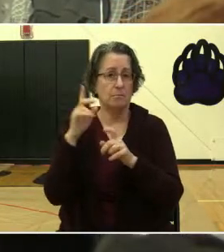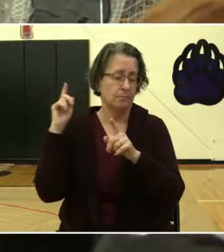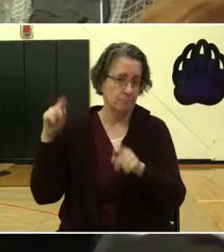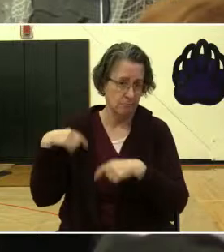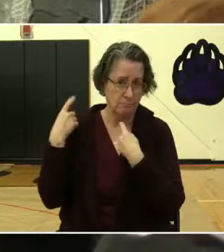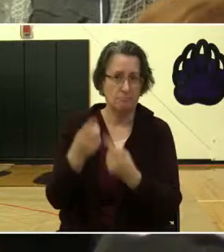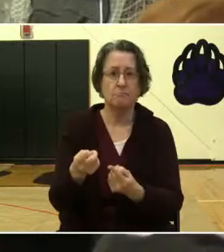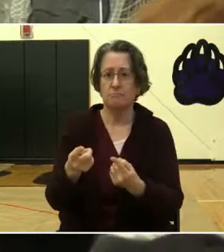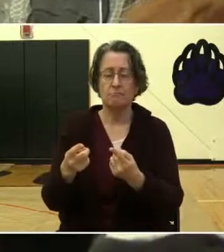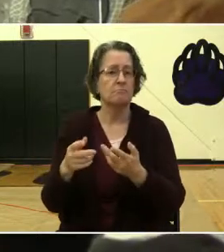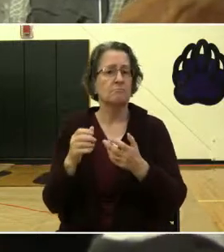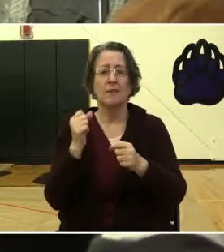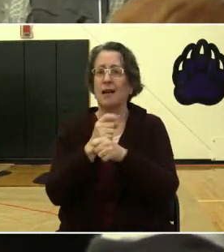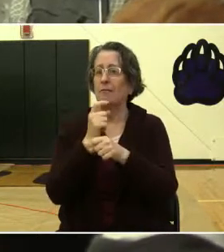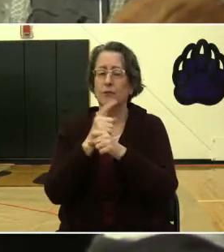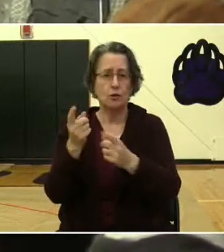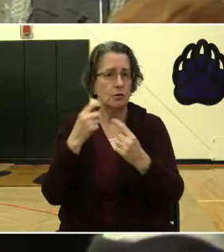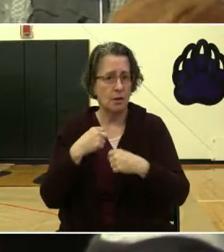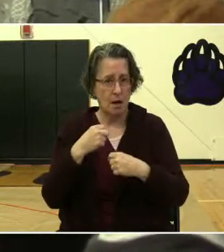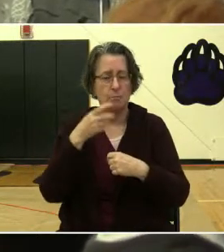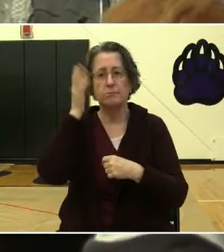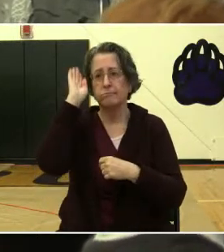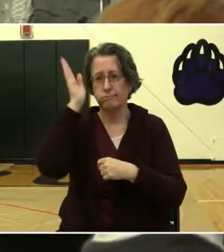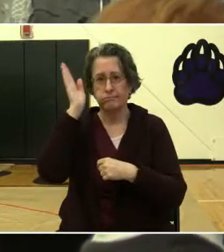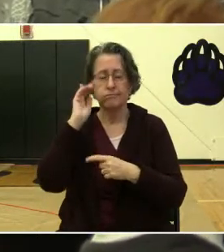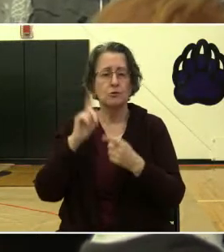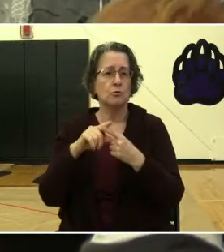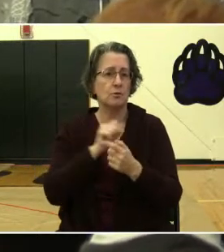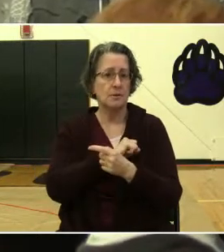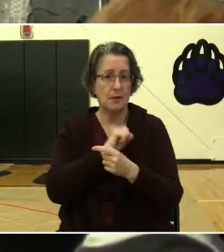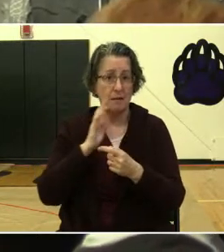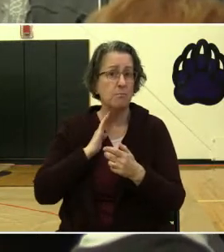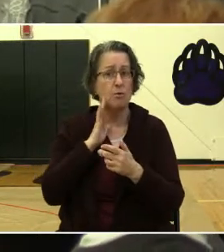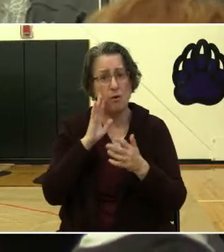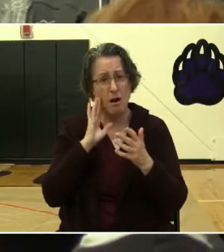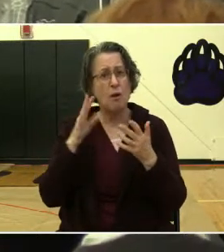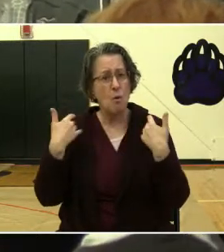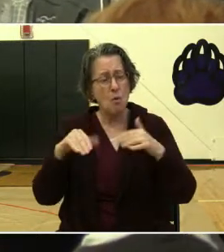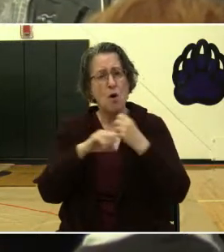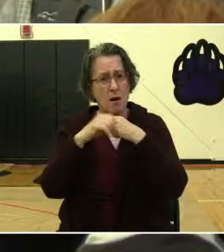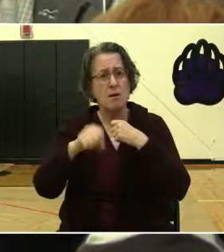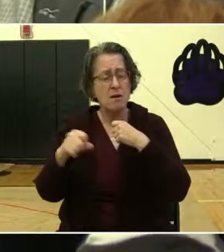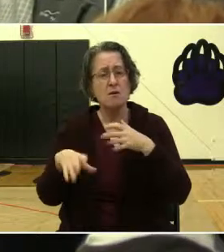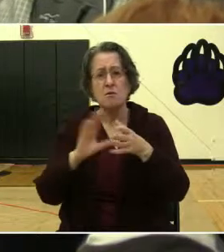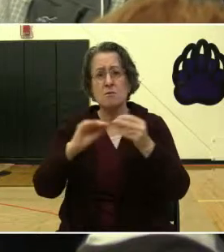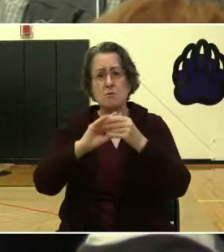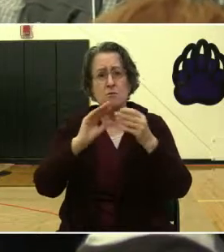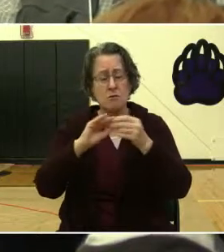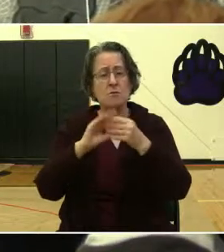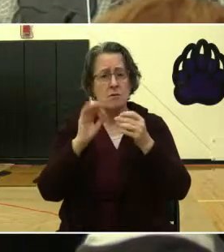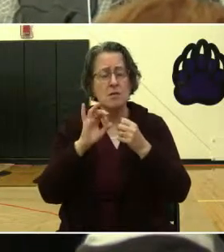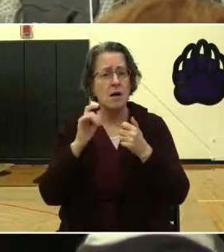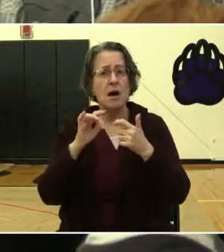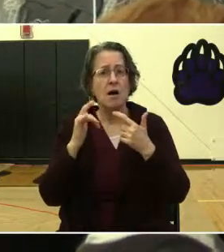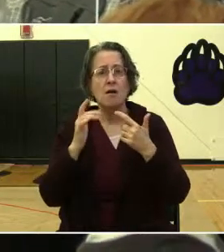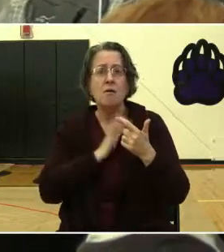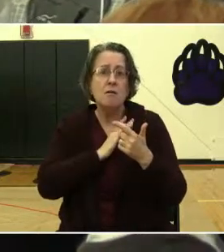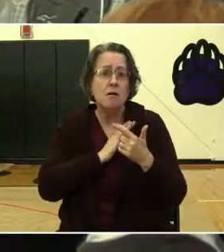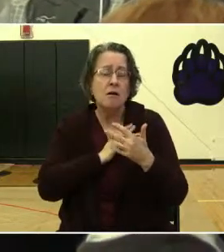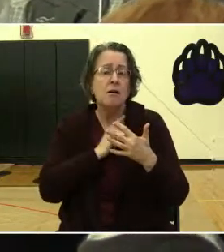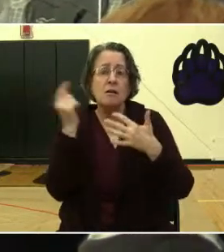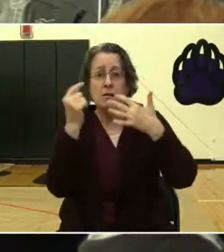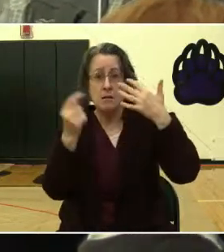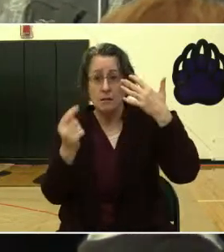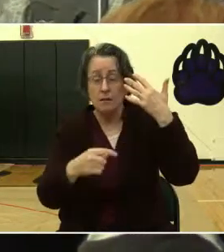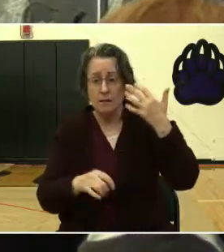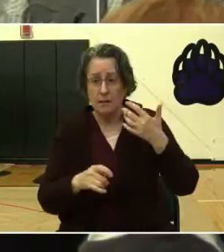one was I don't know a couple of months ago was very lengthy there were a great deal of accomplishments some of that work is in this town report